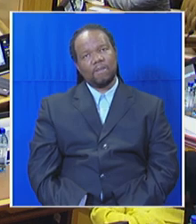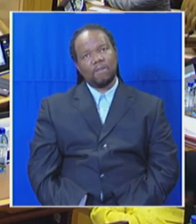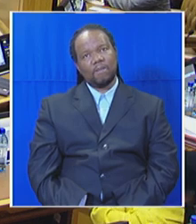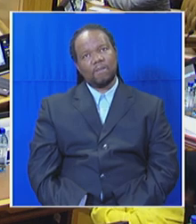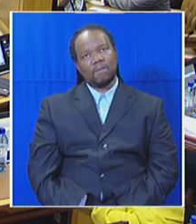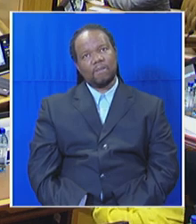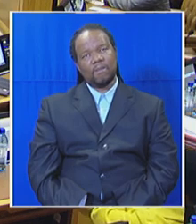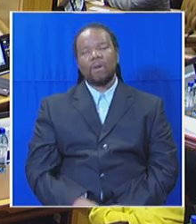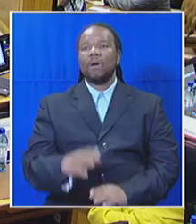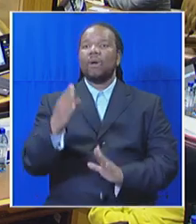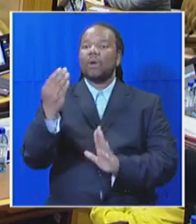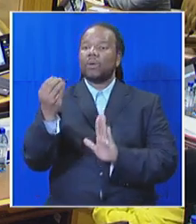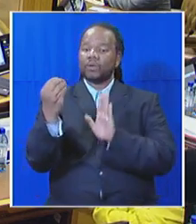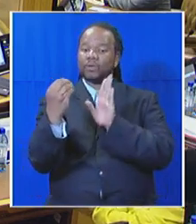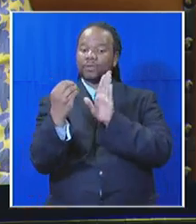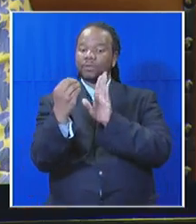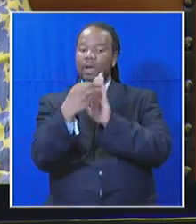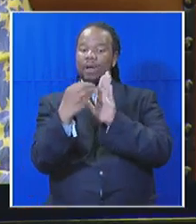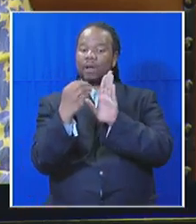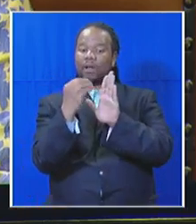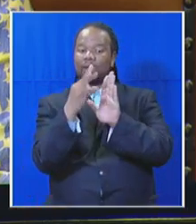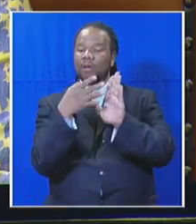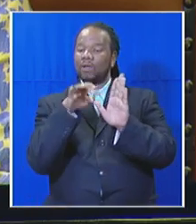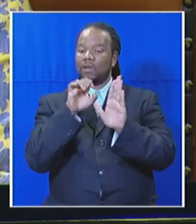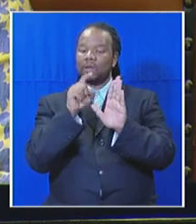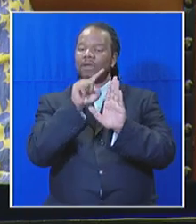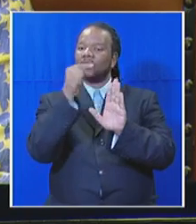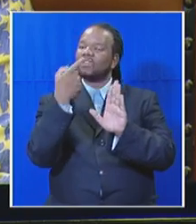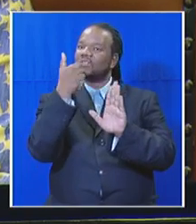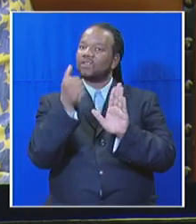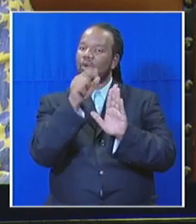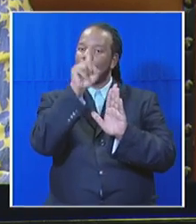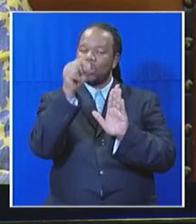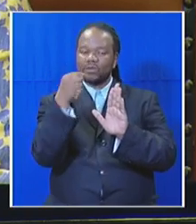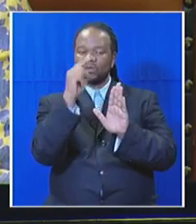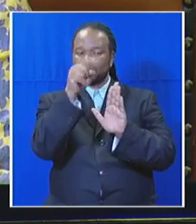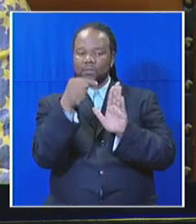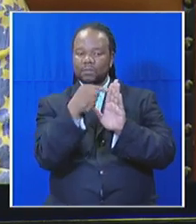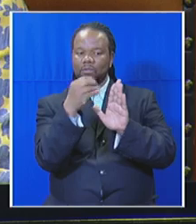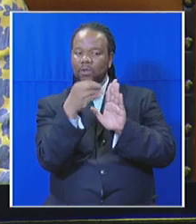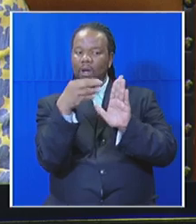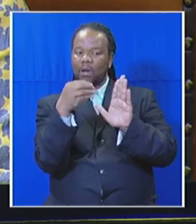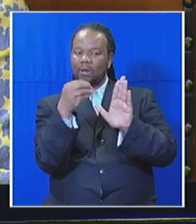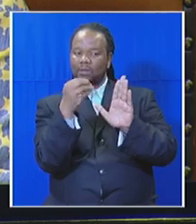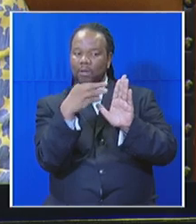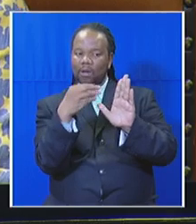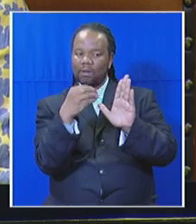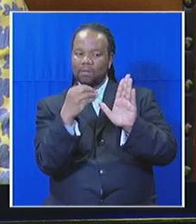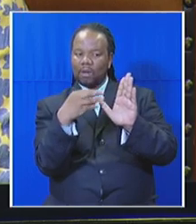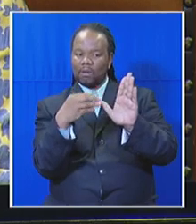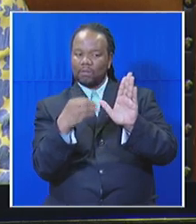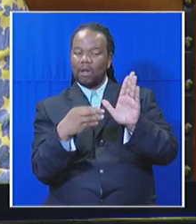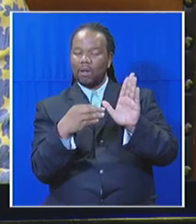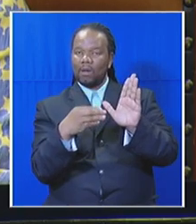There are stars next to each of the questions, and they only indicate